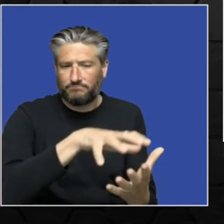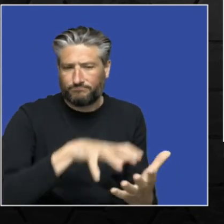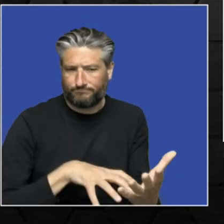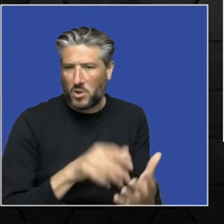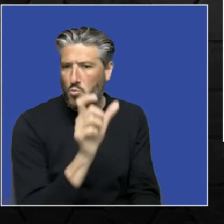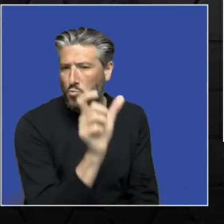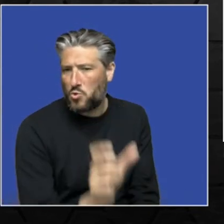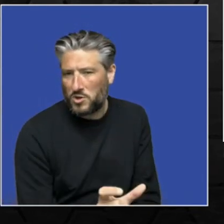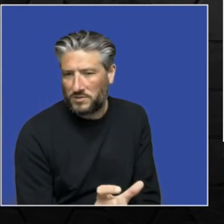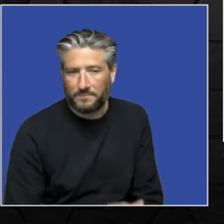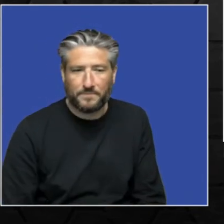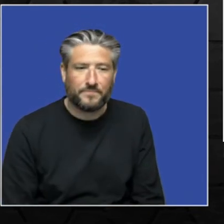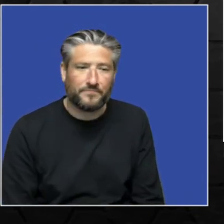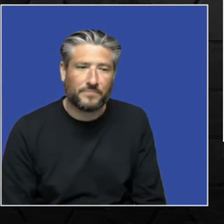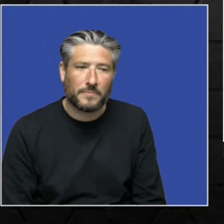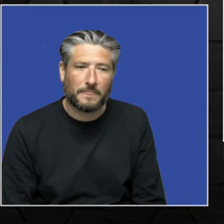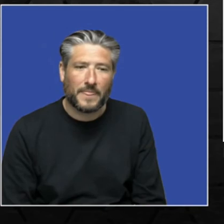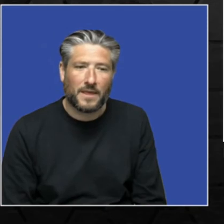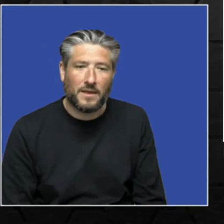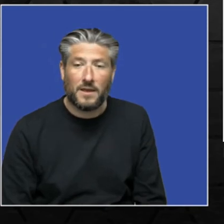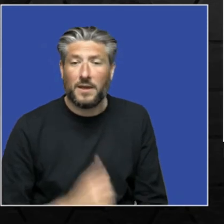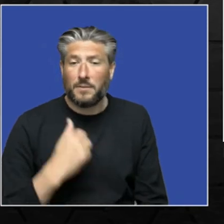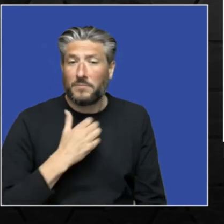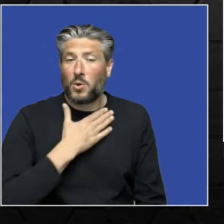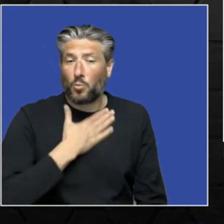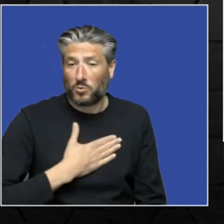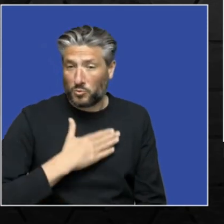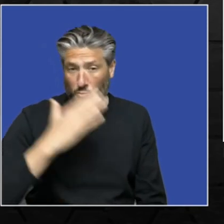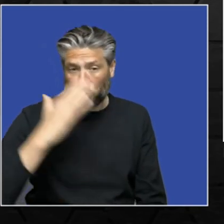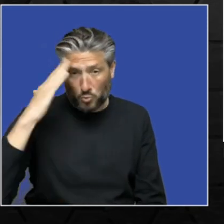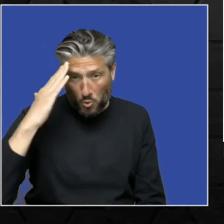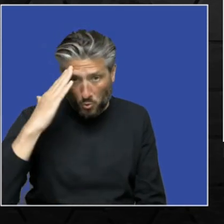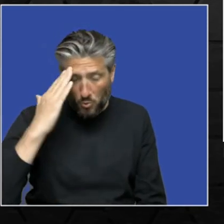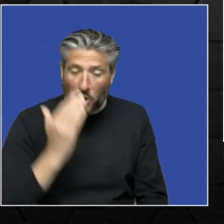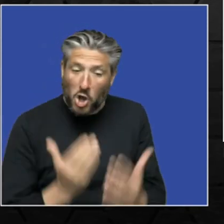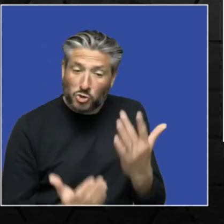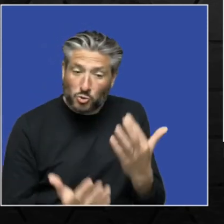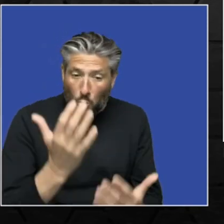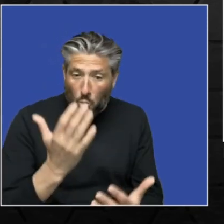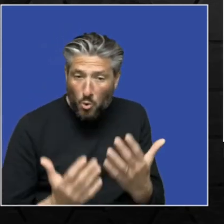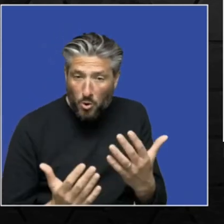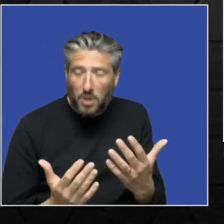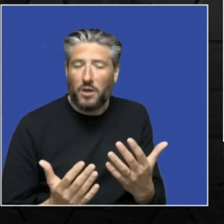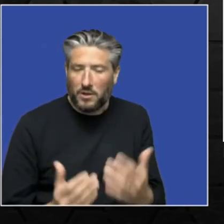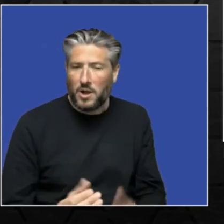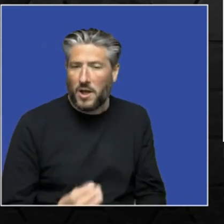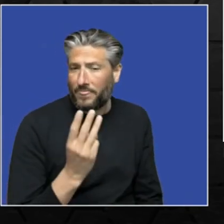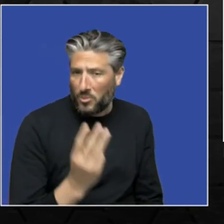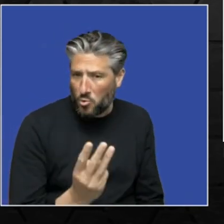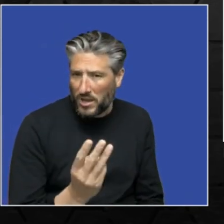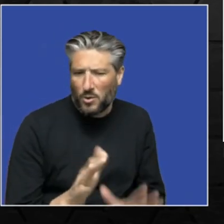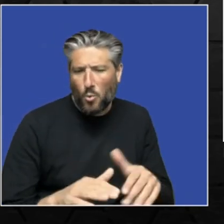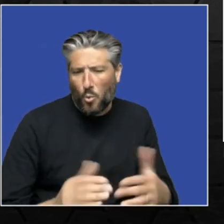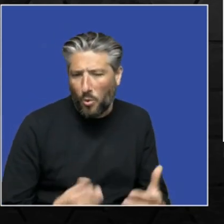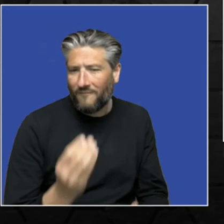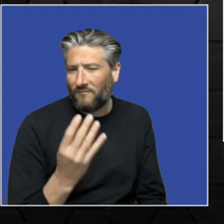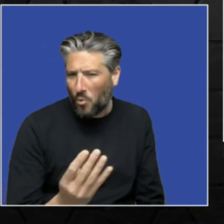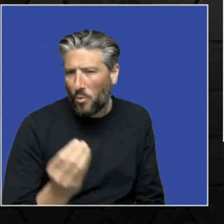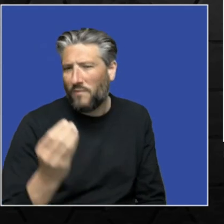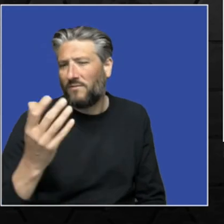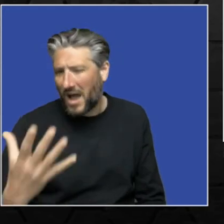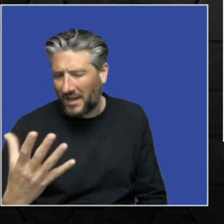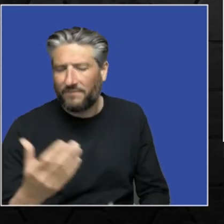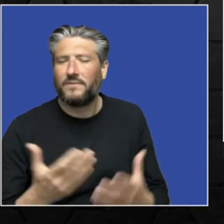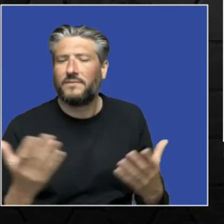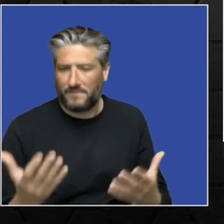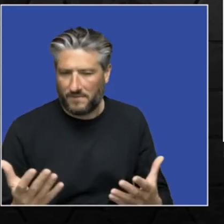greater than 3 out of 5, we are trying to classify. So trying to gauge whether that review is greater than 3, right? So I have already imported